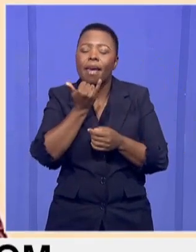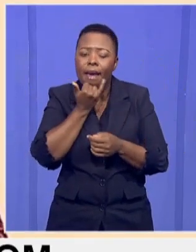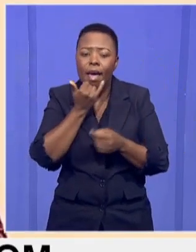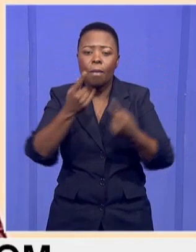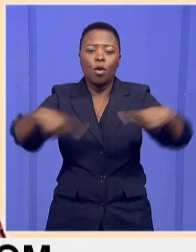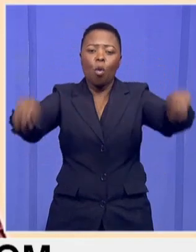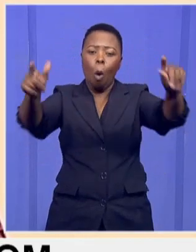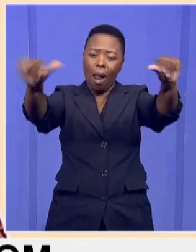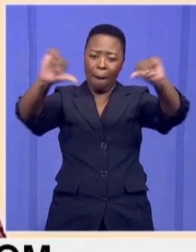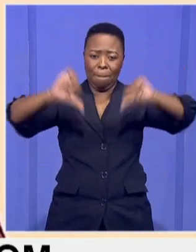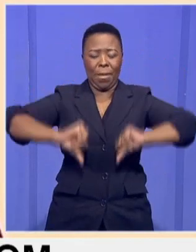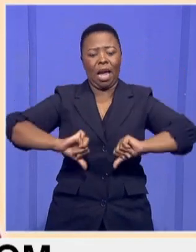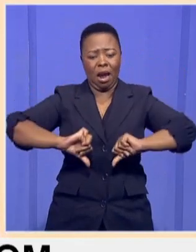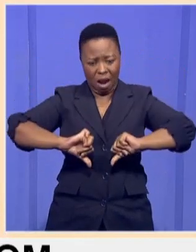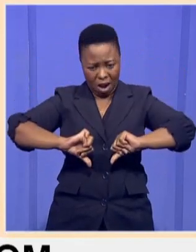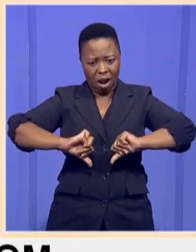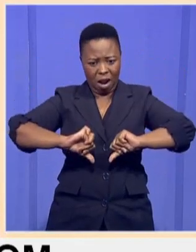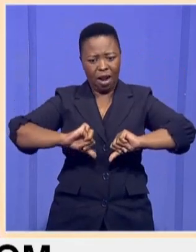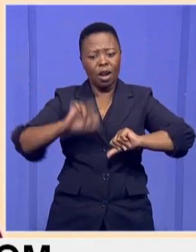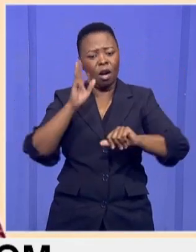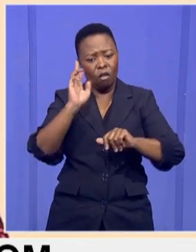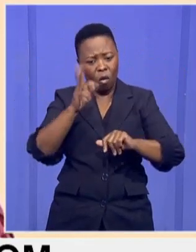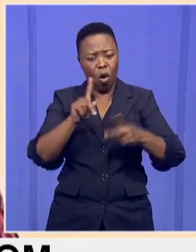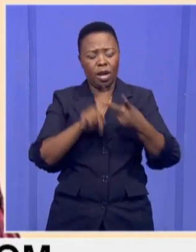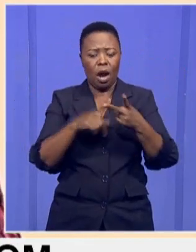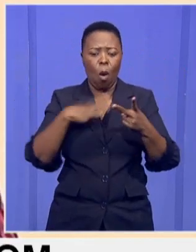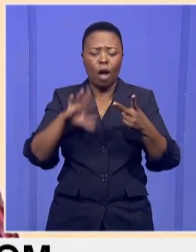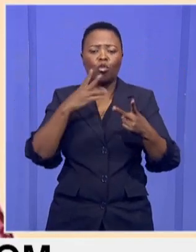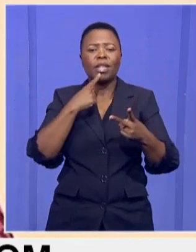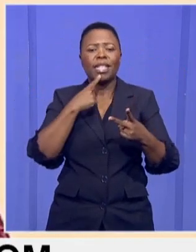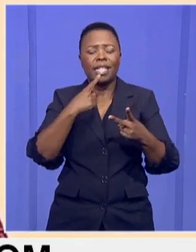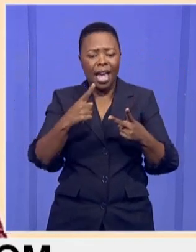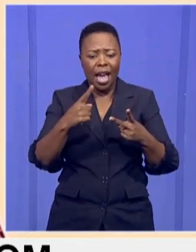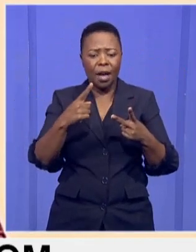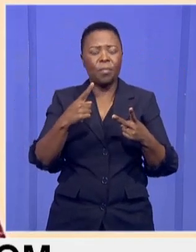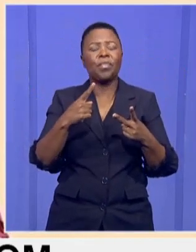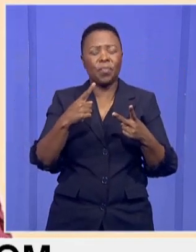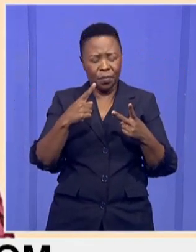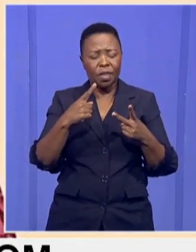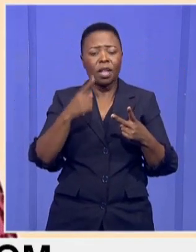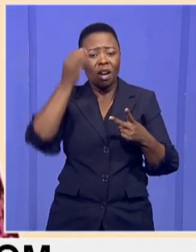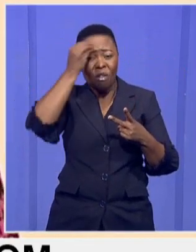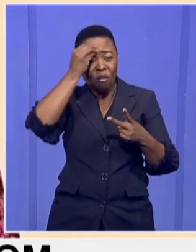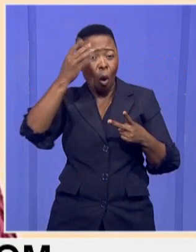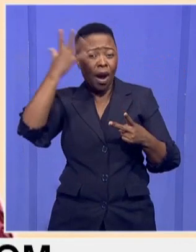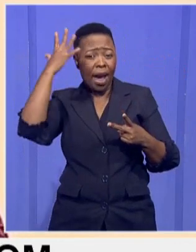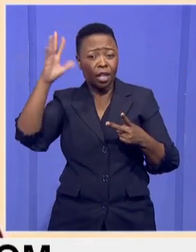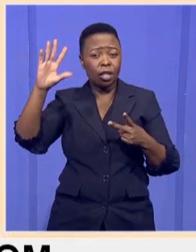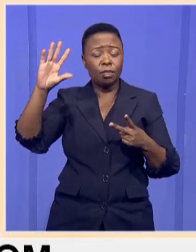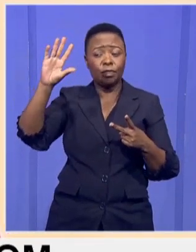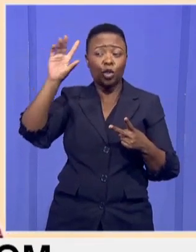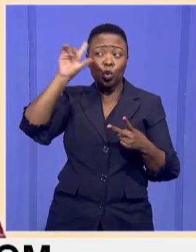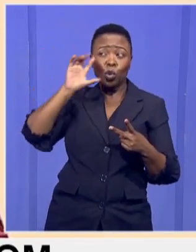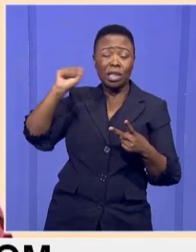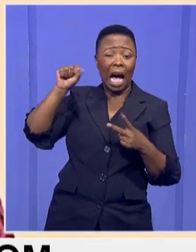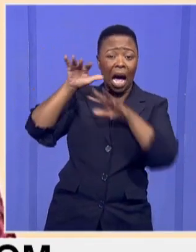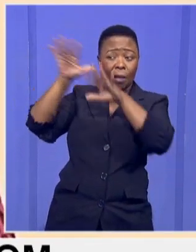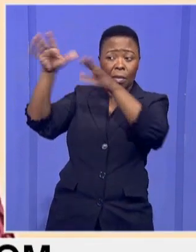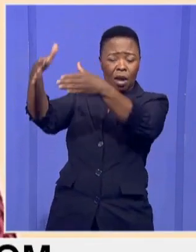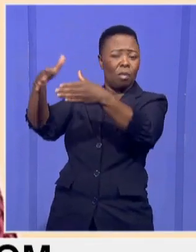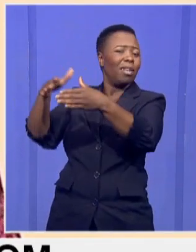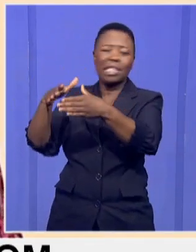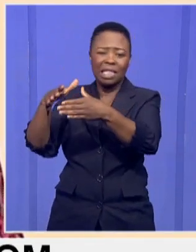want to conclude by saying, let us not forget the people of Sudan. They are suffering,